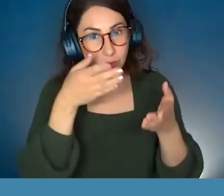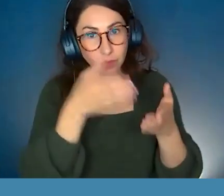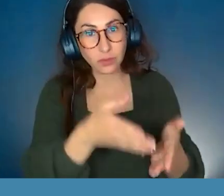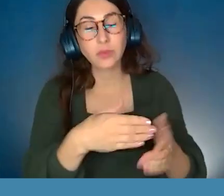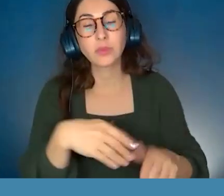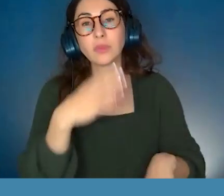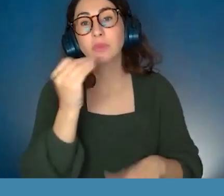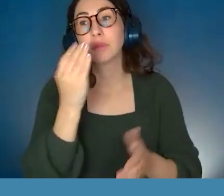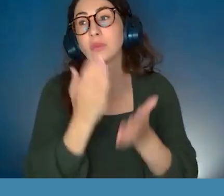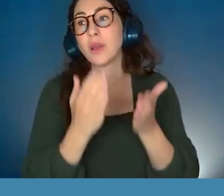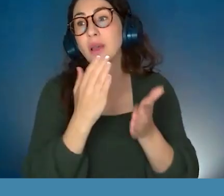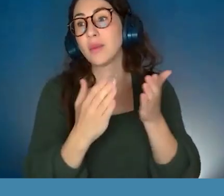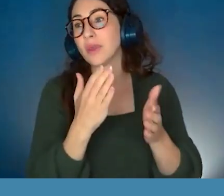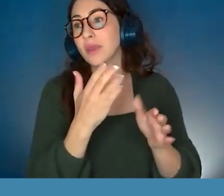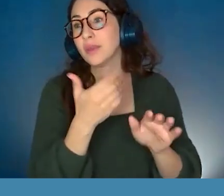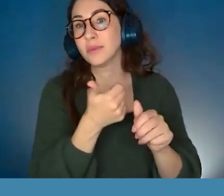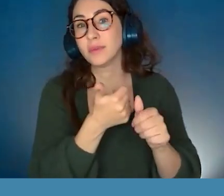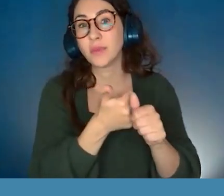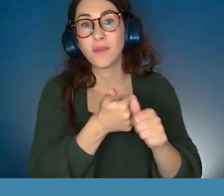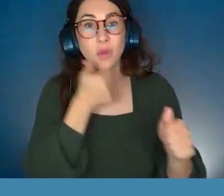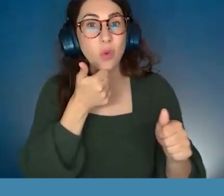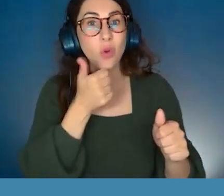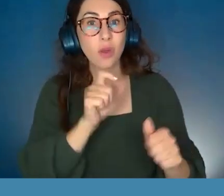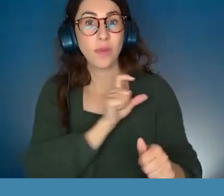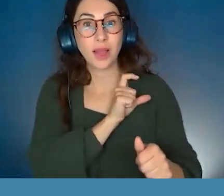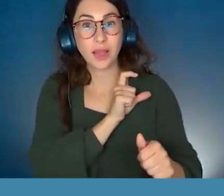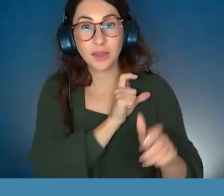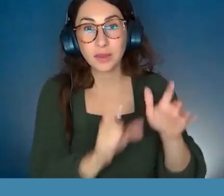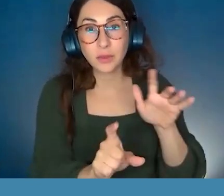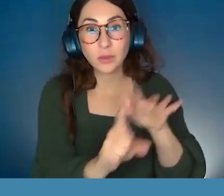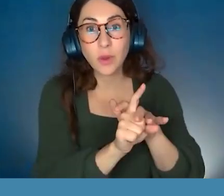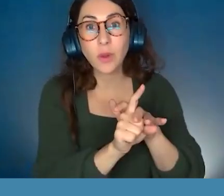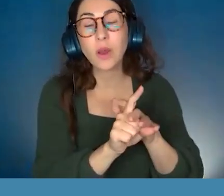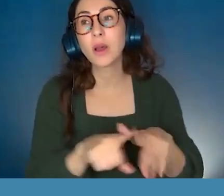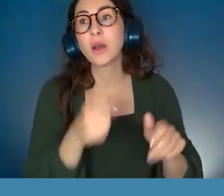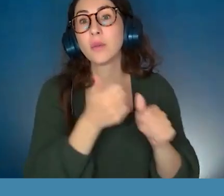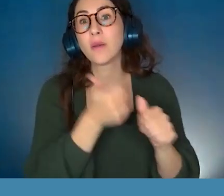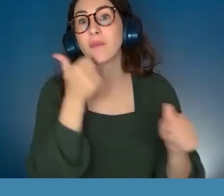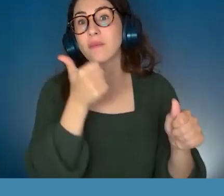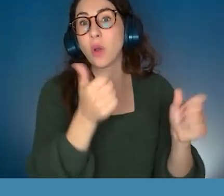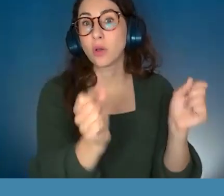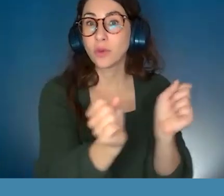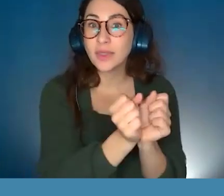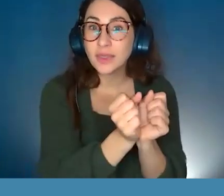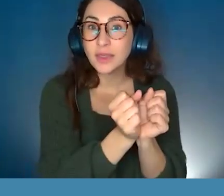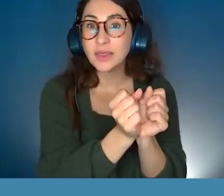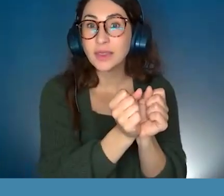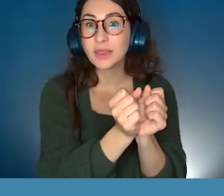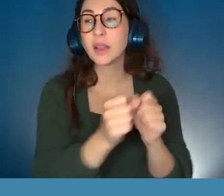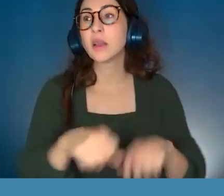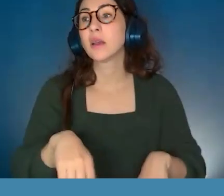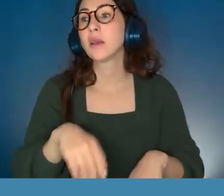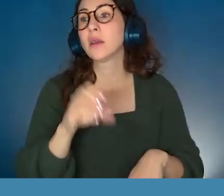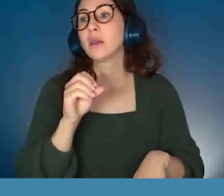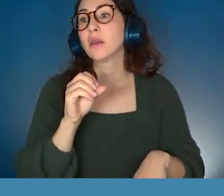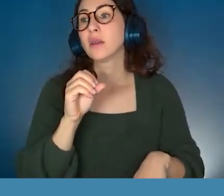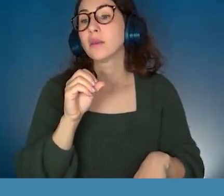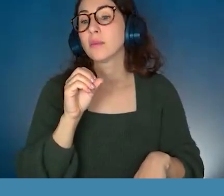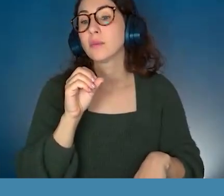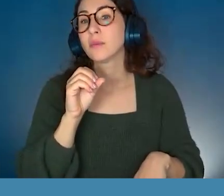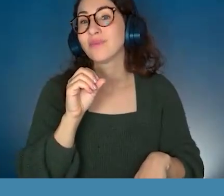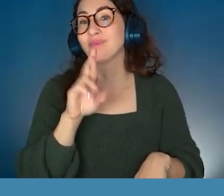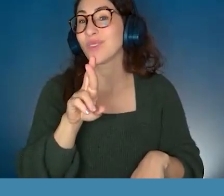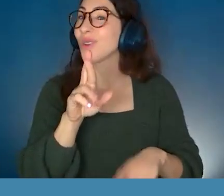maybe, engaging with police and being arrested due to symptoms of their mental health, or ending up going to a Baker Act facility or a